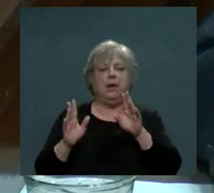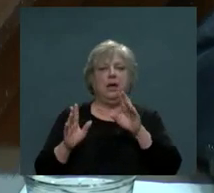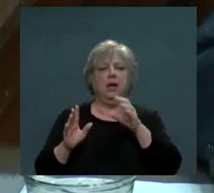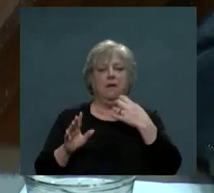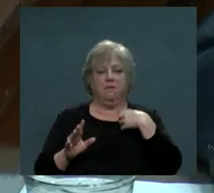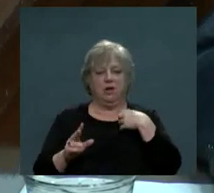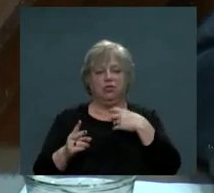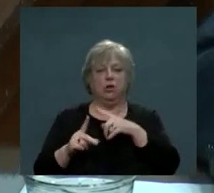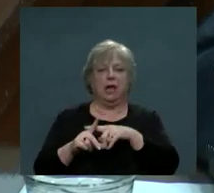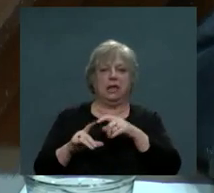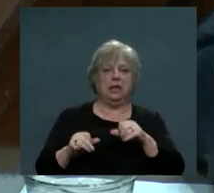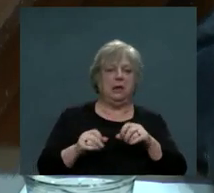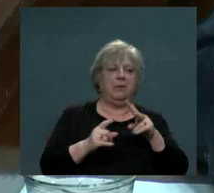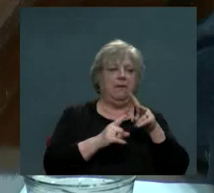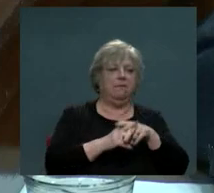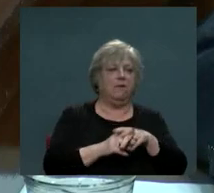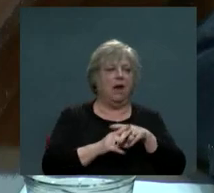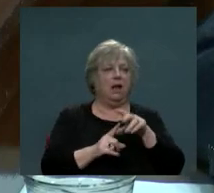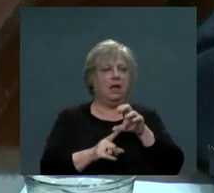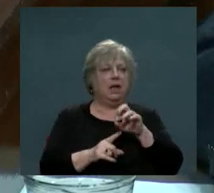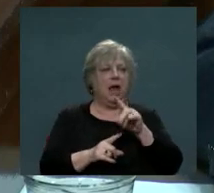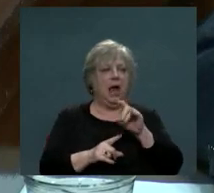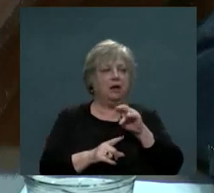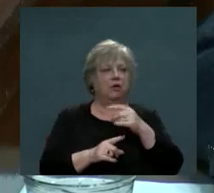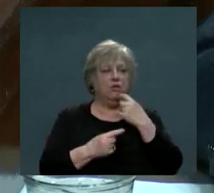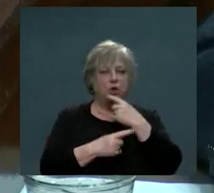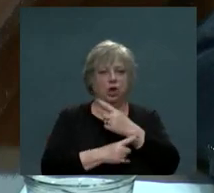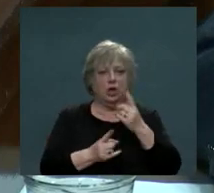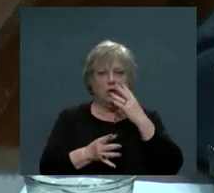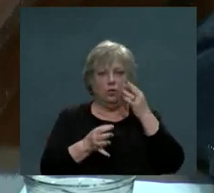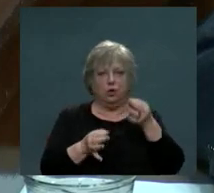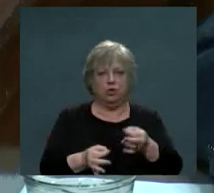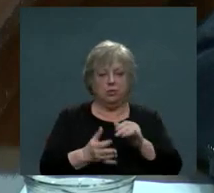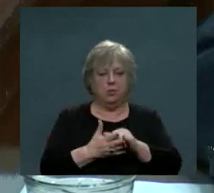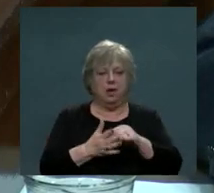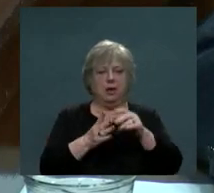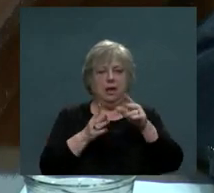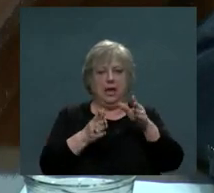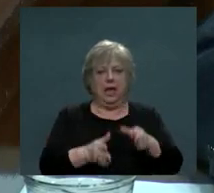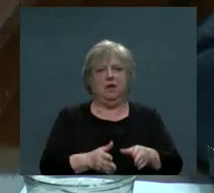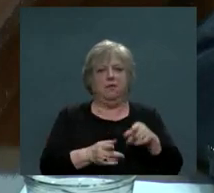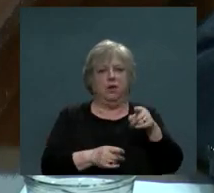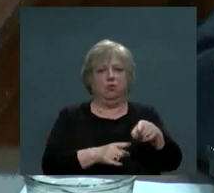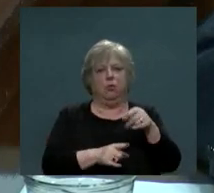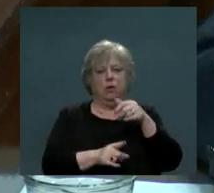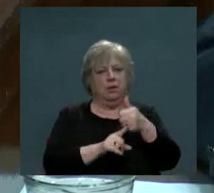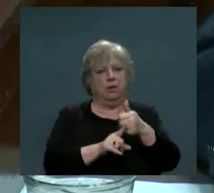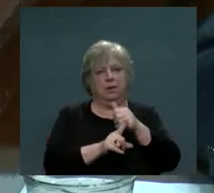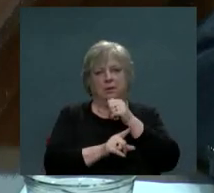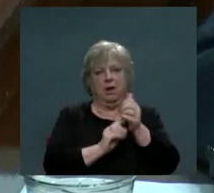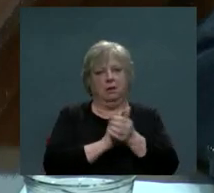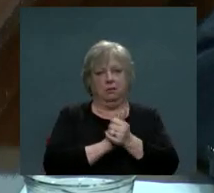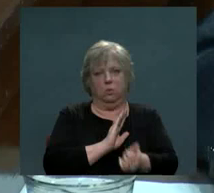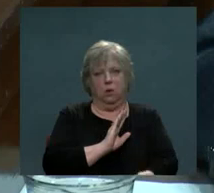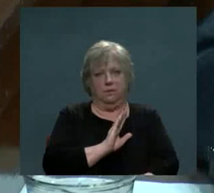file an action for a declaratory judgment that the individual was not qualified.